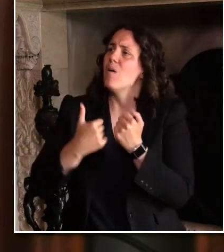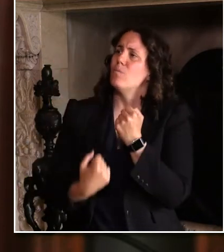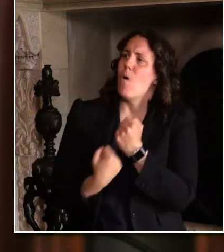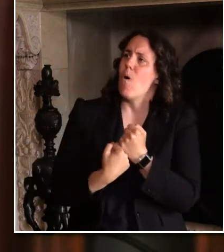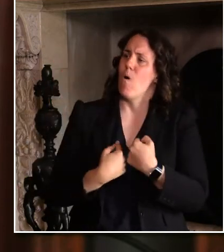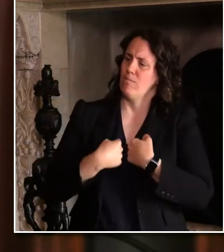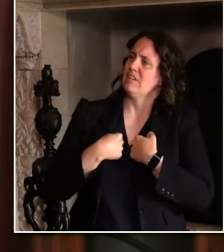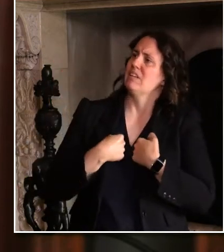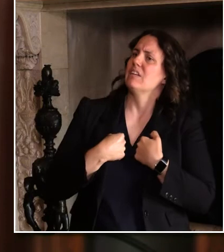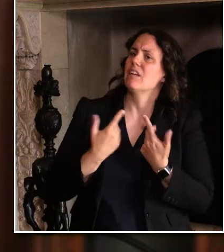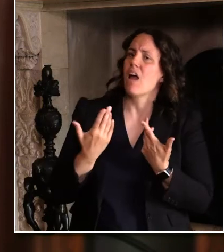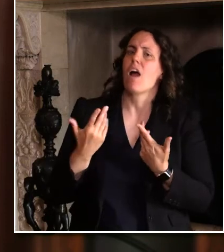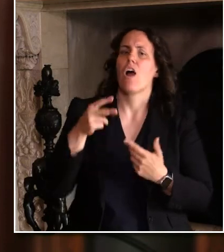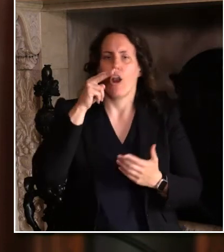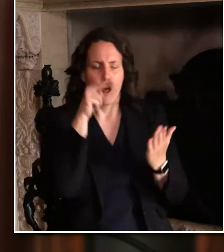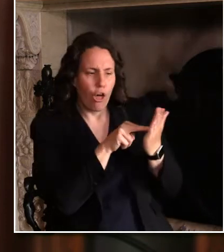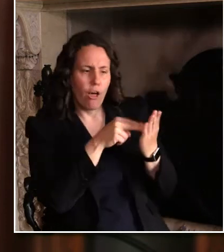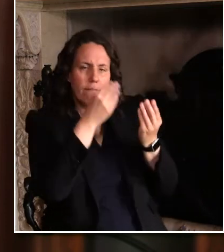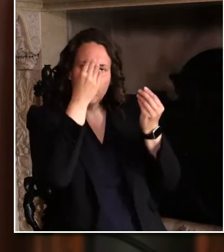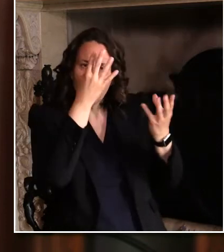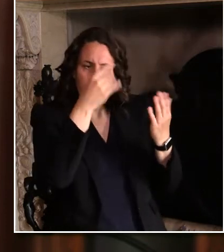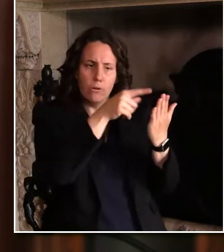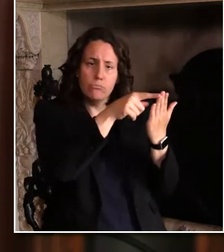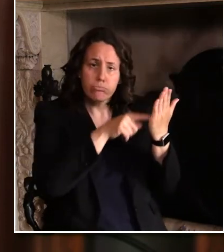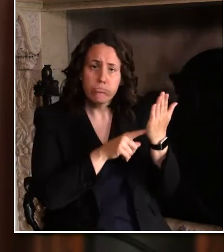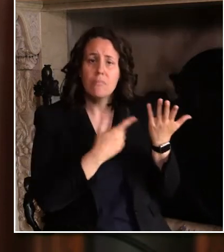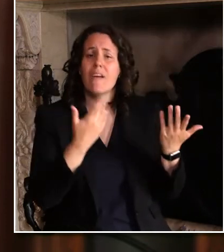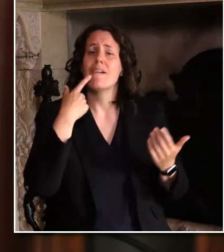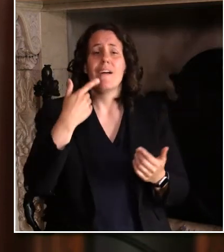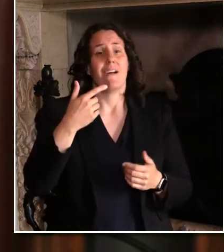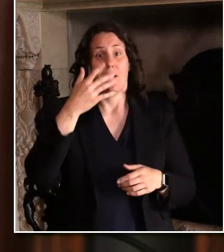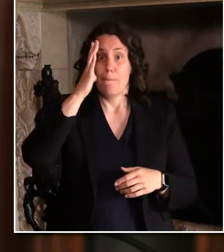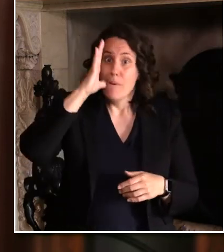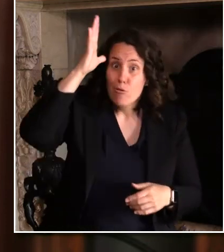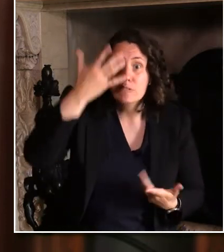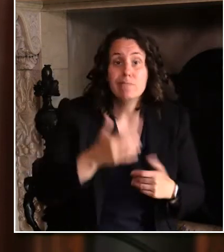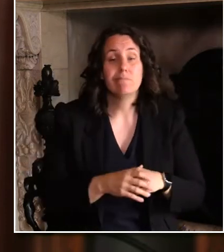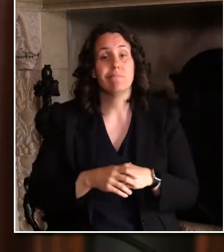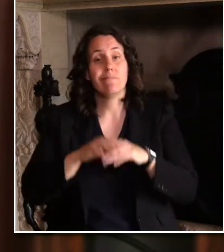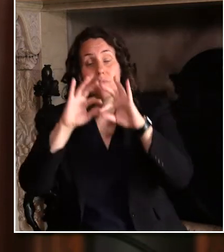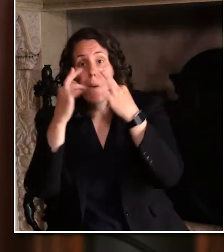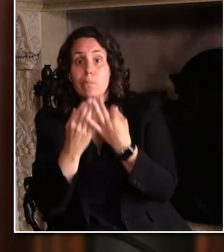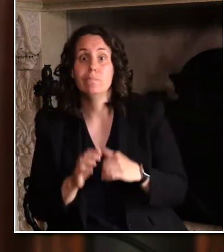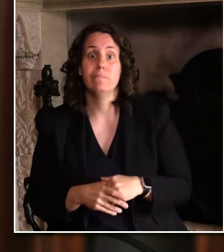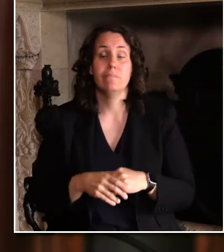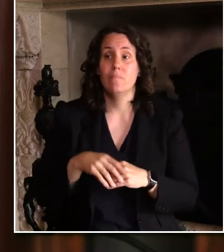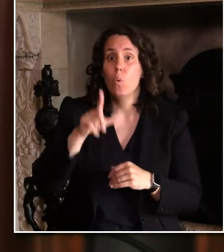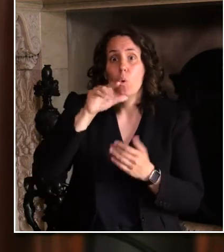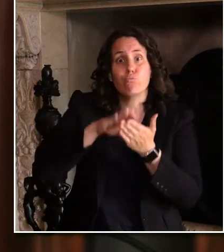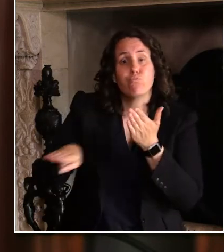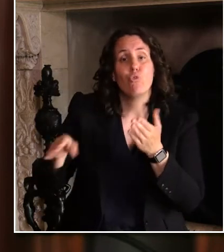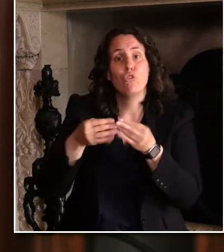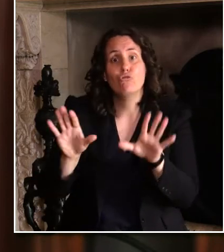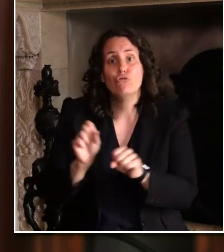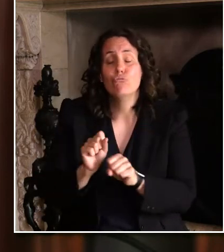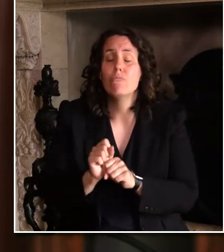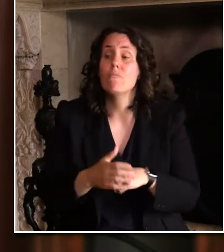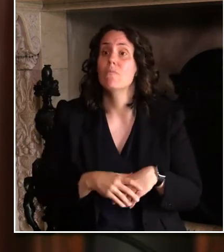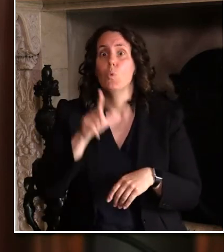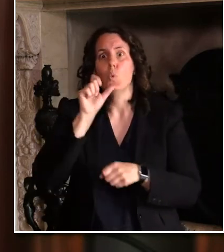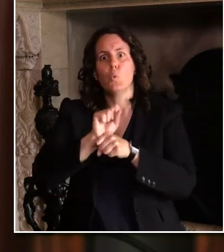facing elevated health risks, and disrupted workers and their families. If you're looking for support or want to explore these